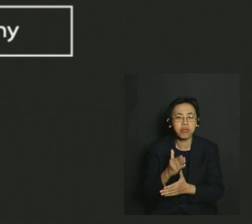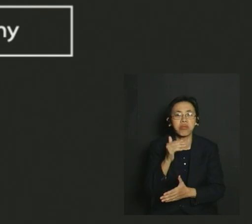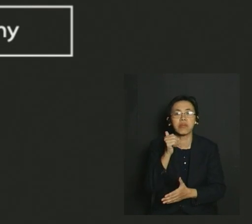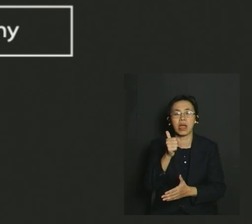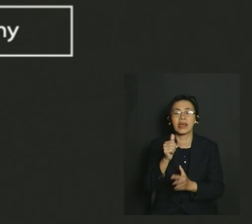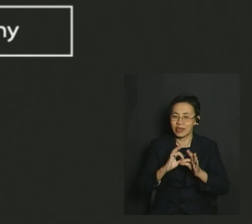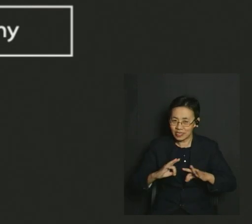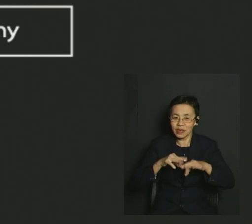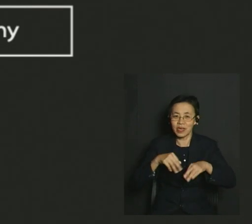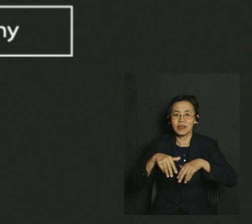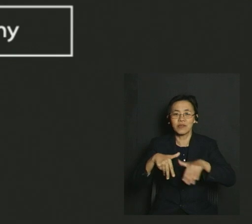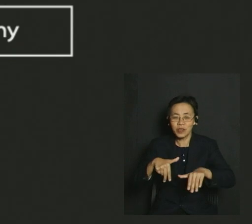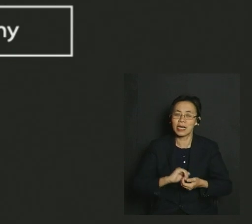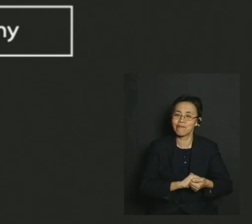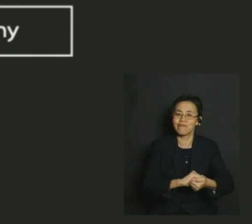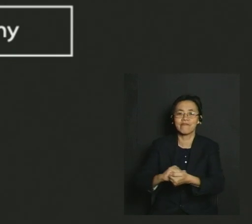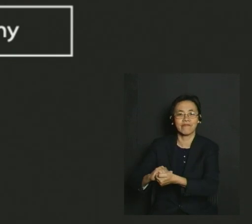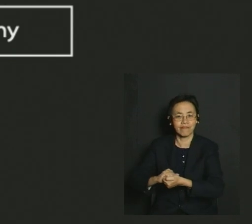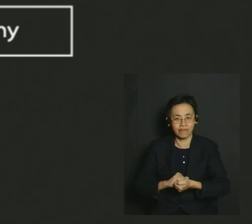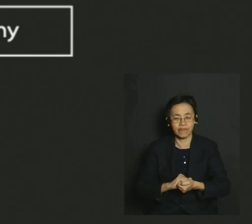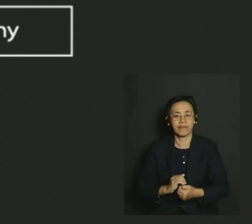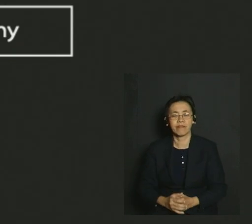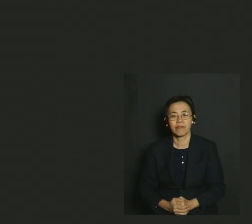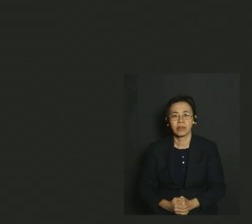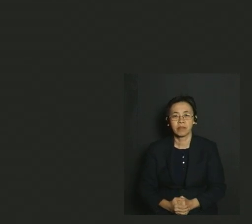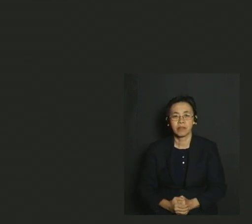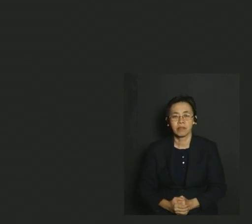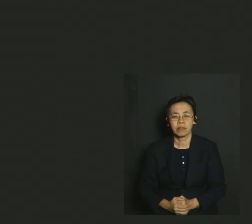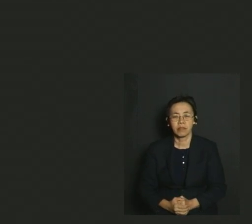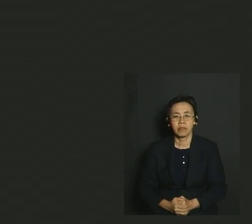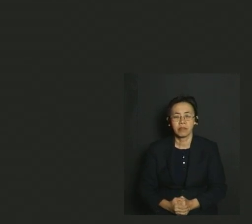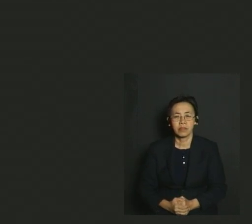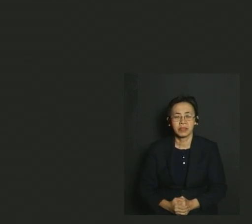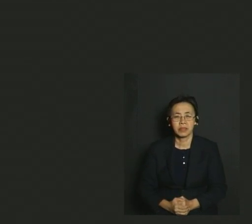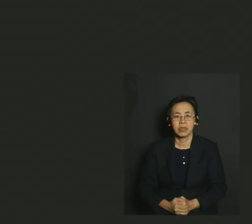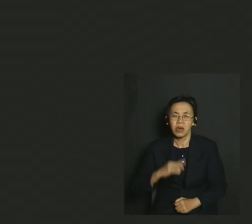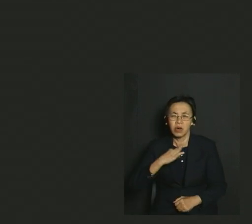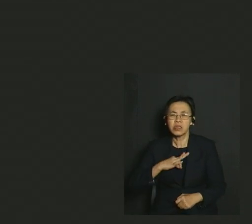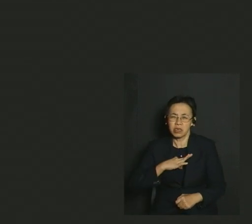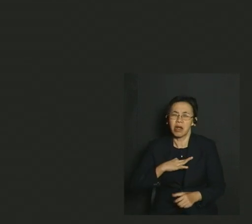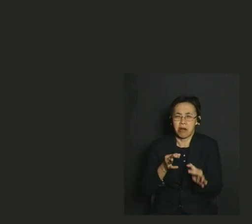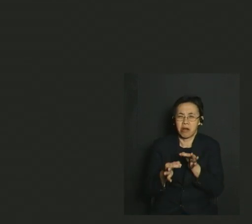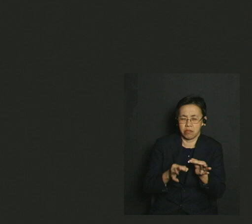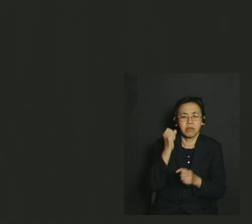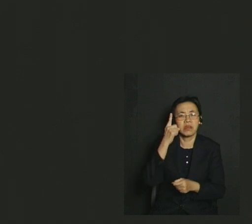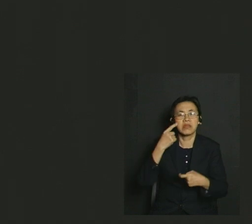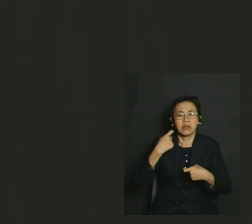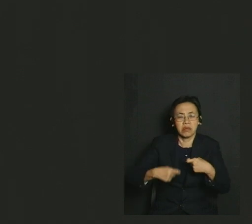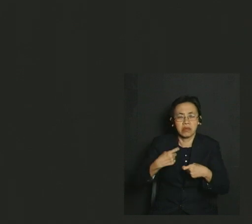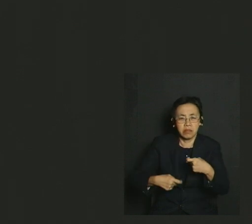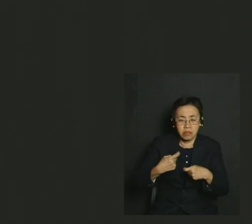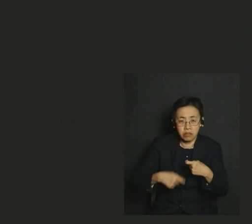something that very theory, you know, it's very hard to understand. But if we make it more like legit and make